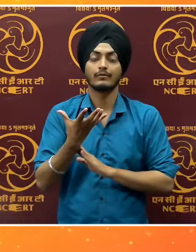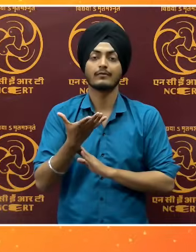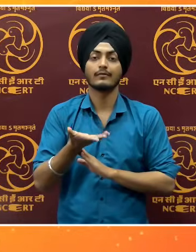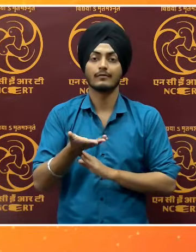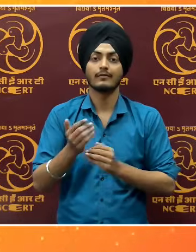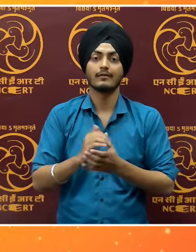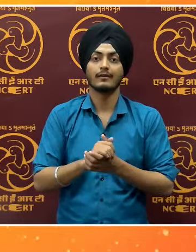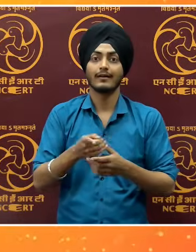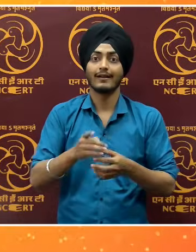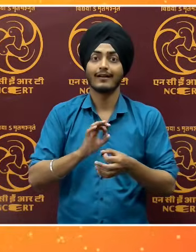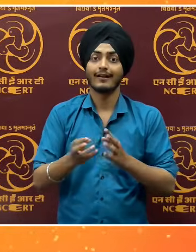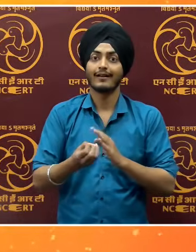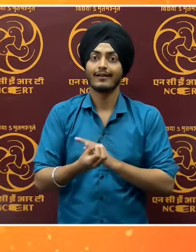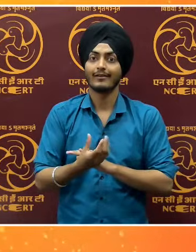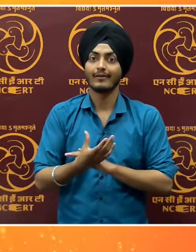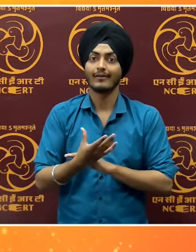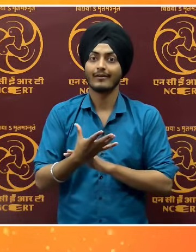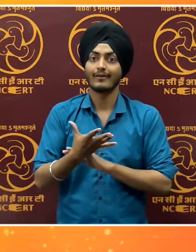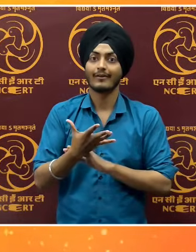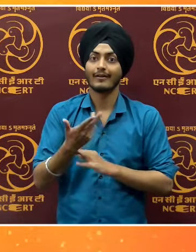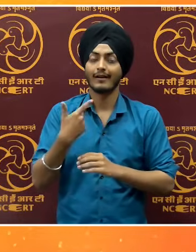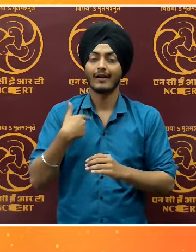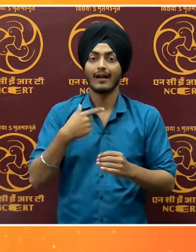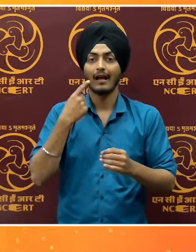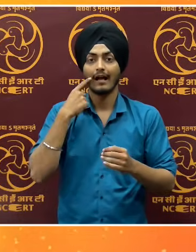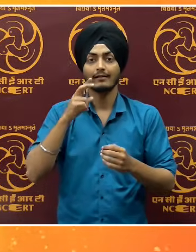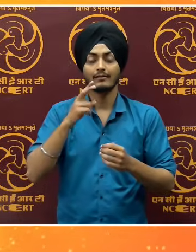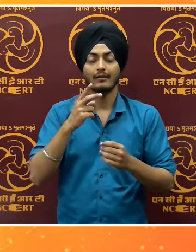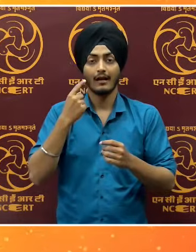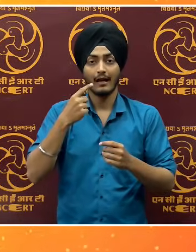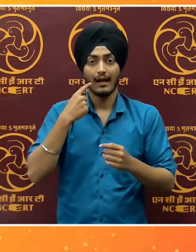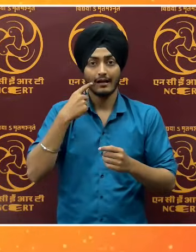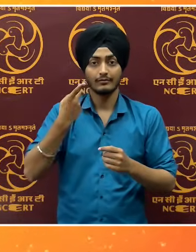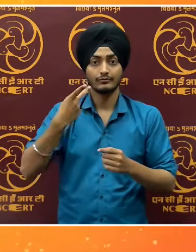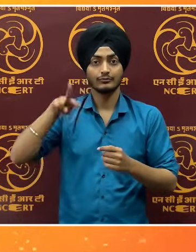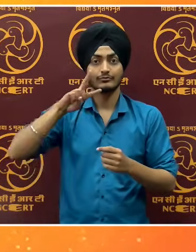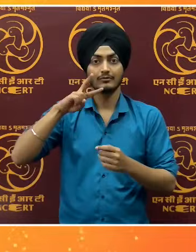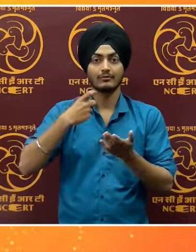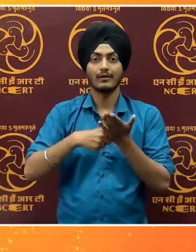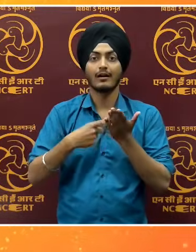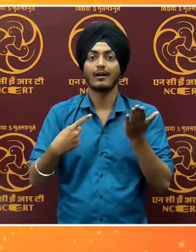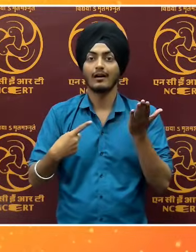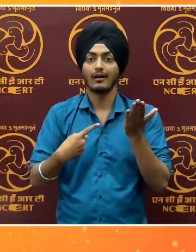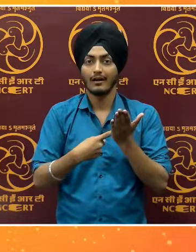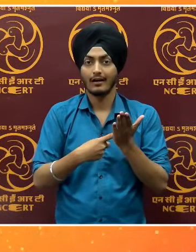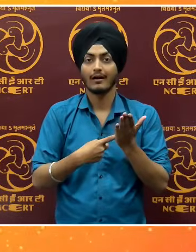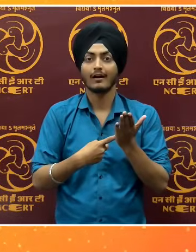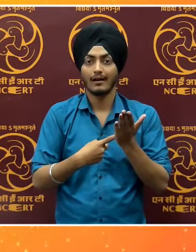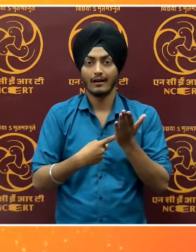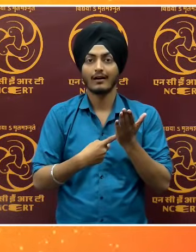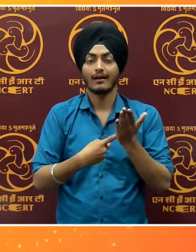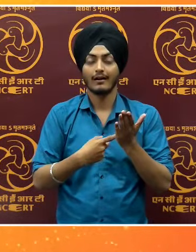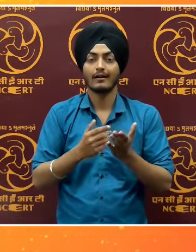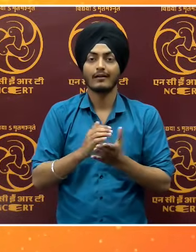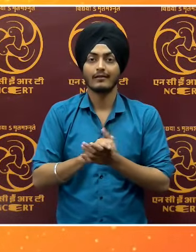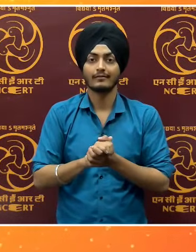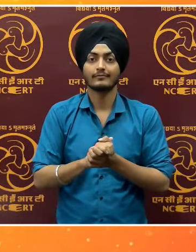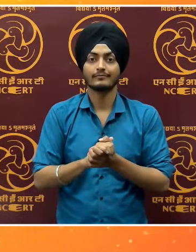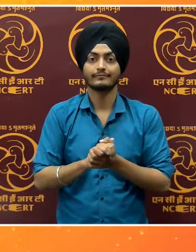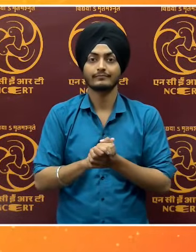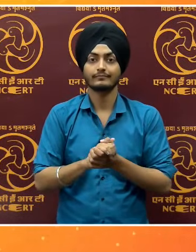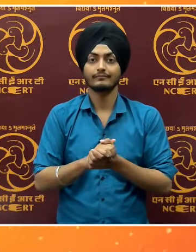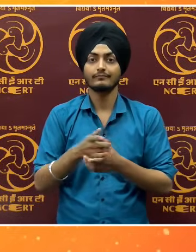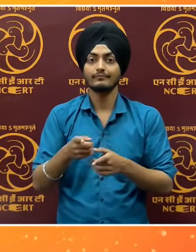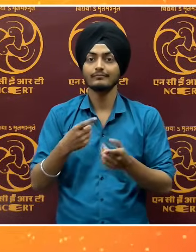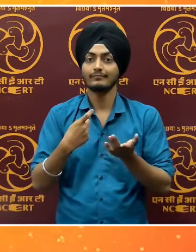The heat energy released is I square RT. That means the current I square, R is the